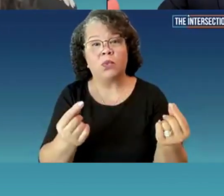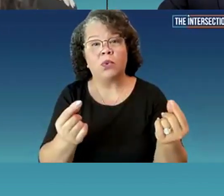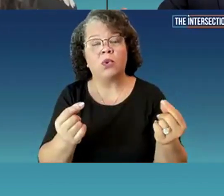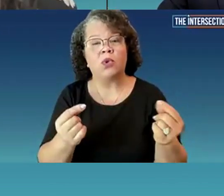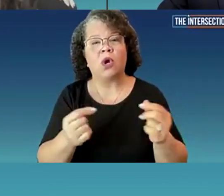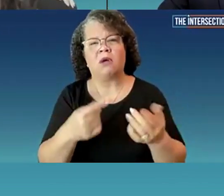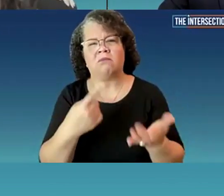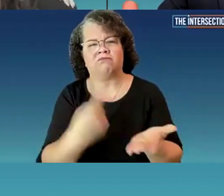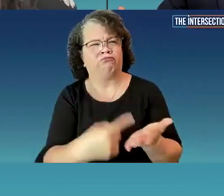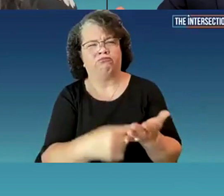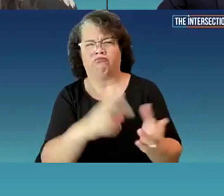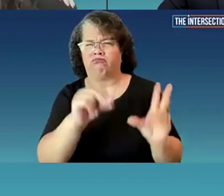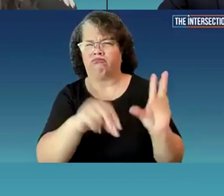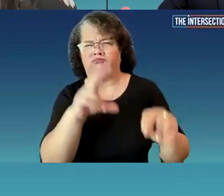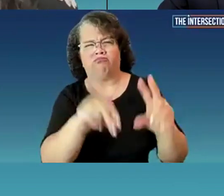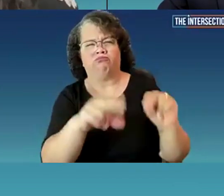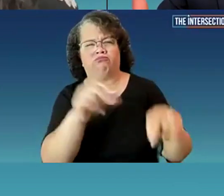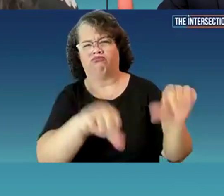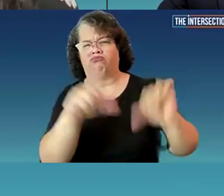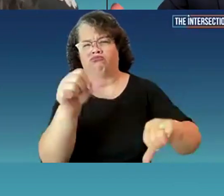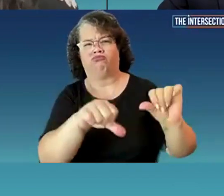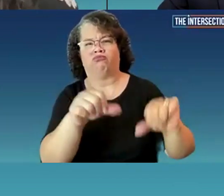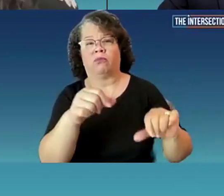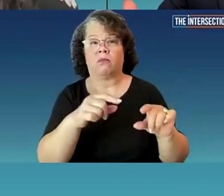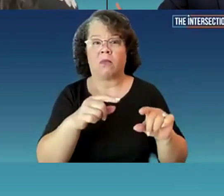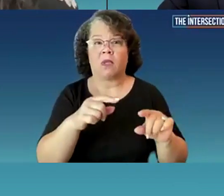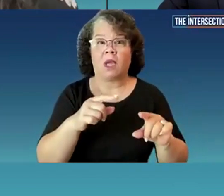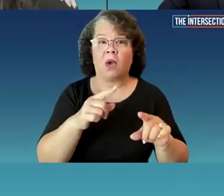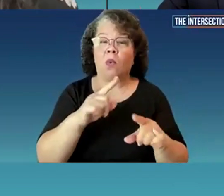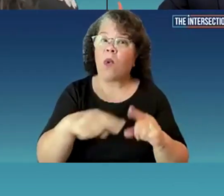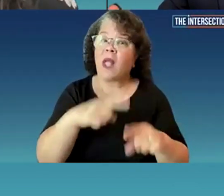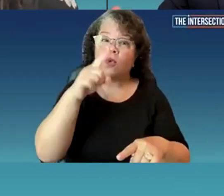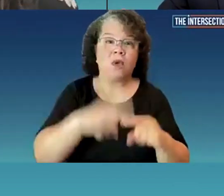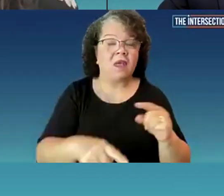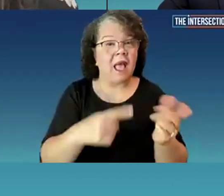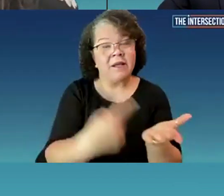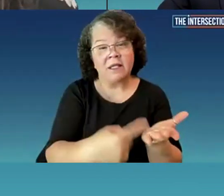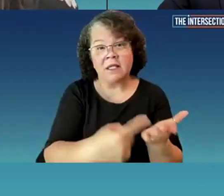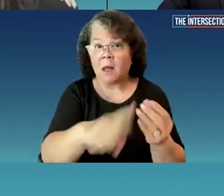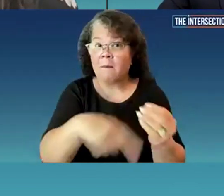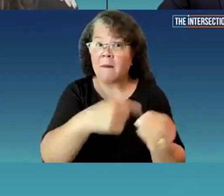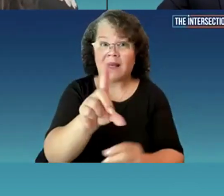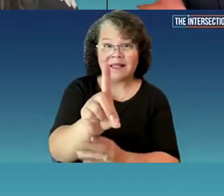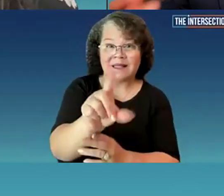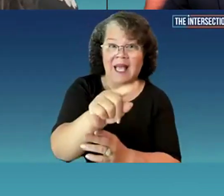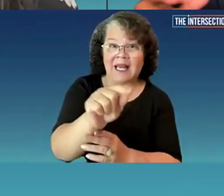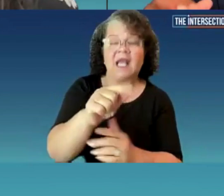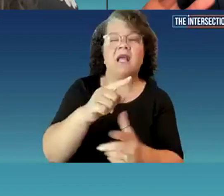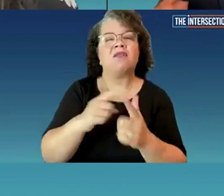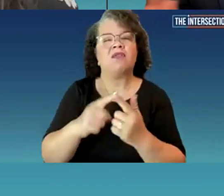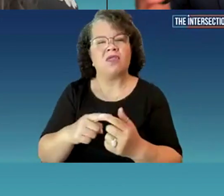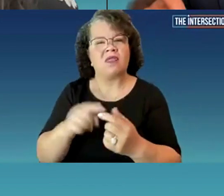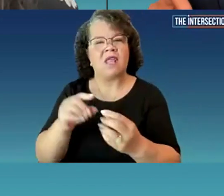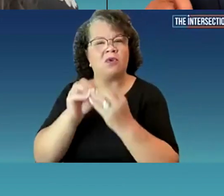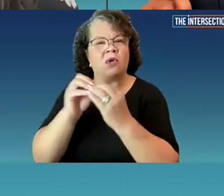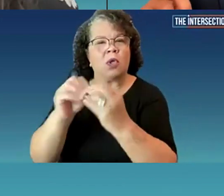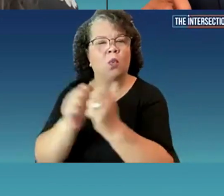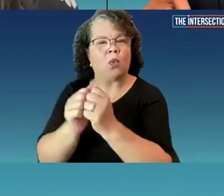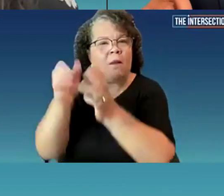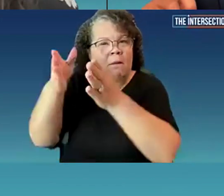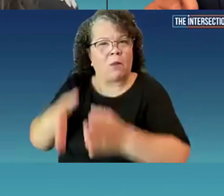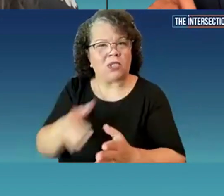right. And then once you can't argue with the data, you argue with the persons who are presenting the data. So my question really goes